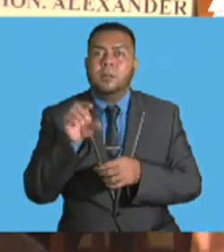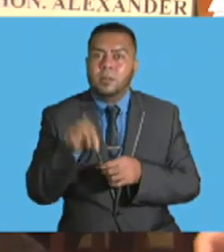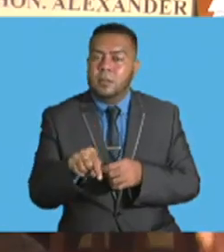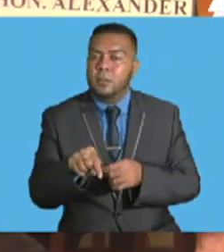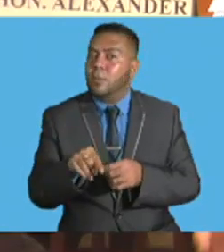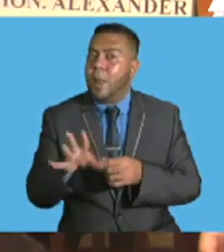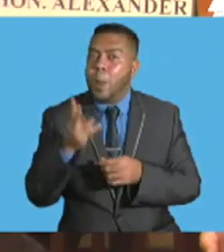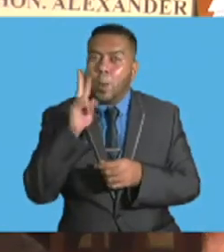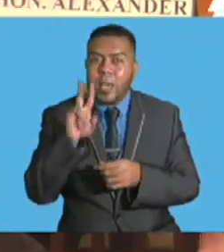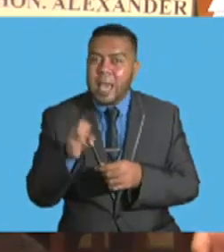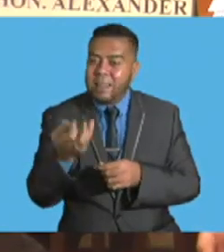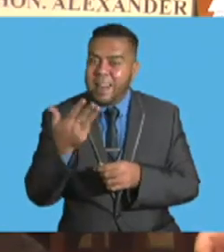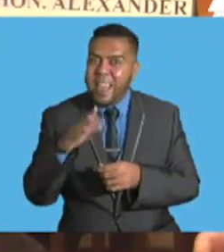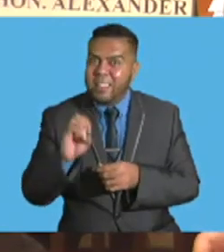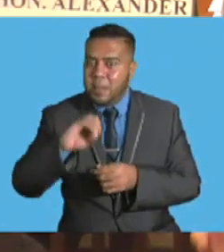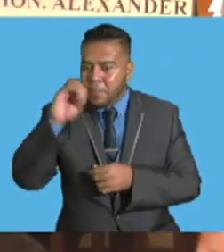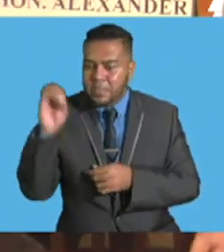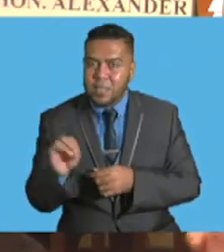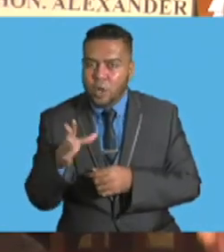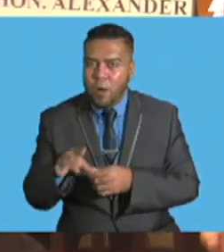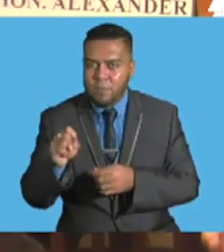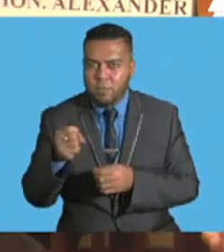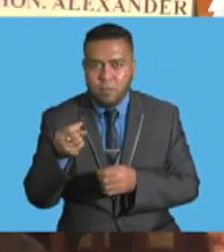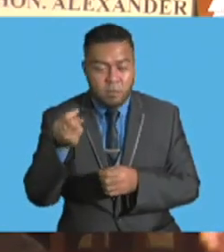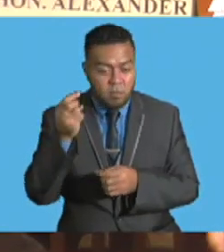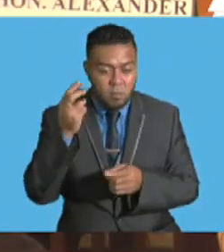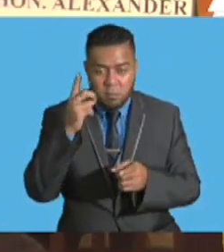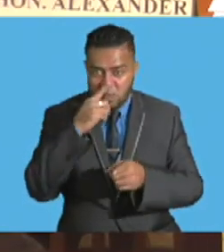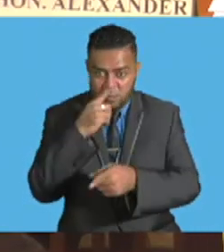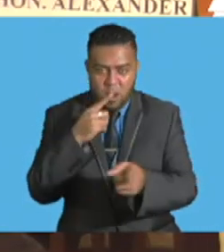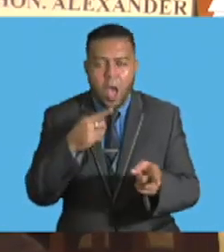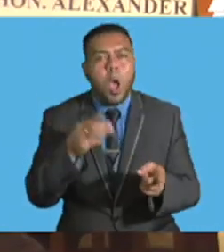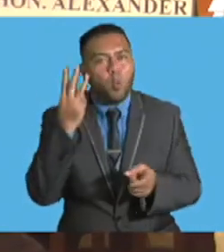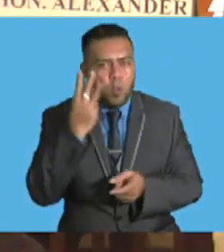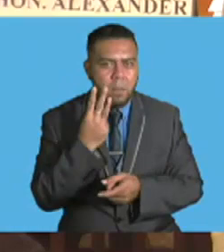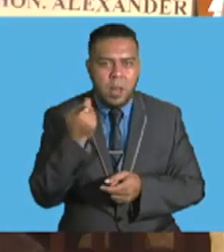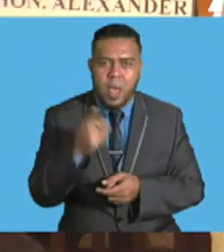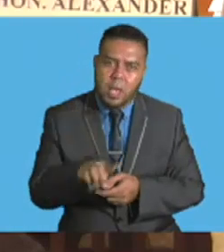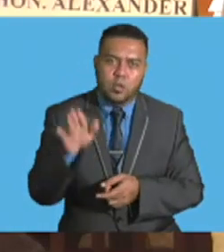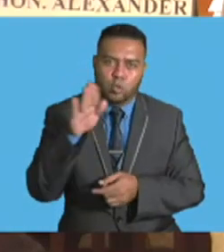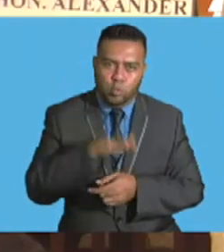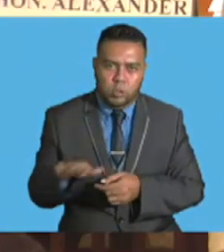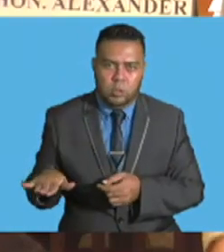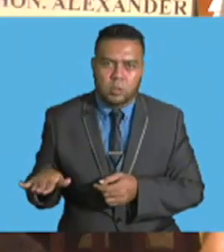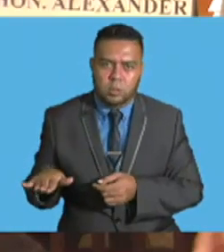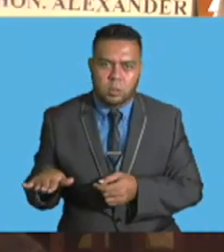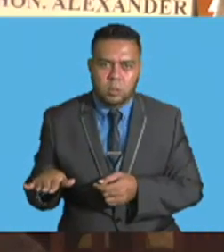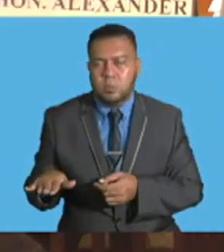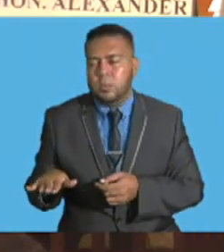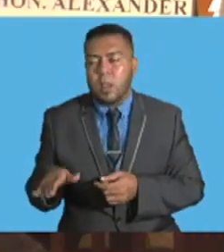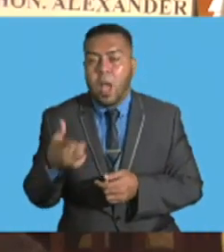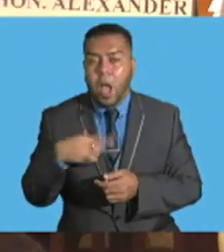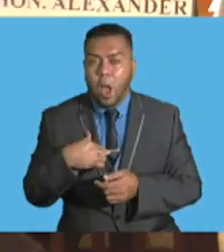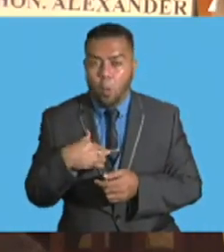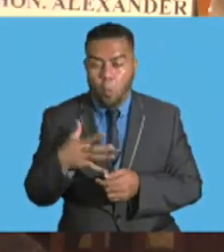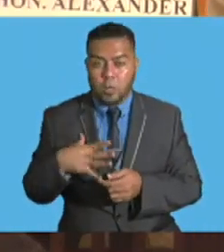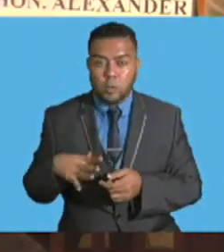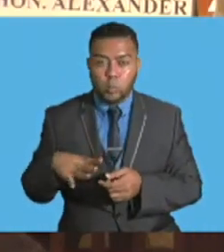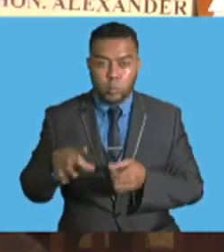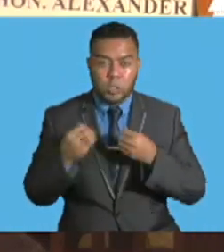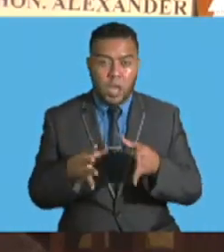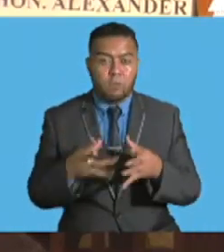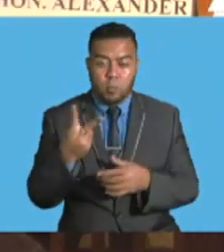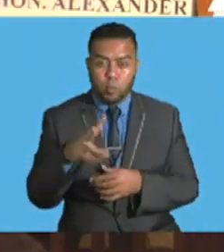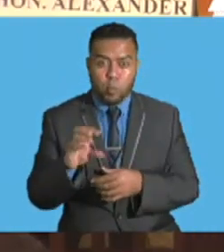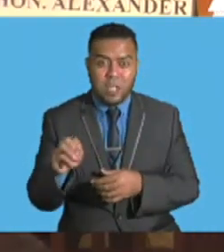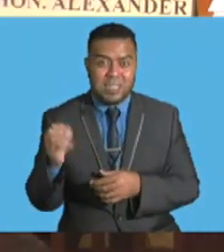about 90% of the victims are women and children. And I wanted to start from 2009